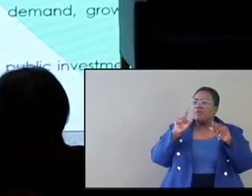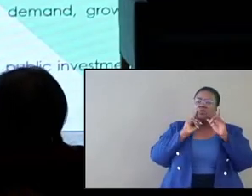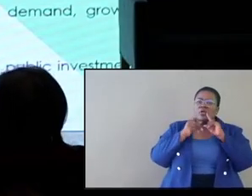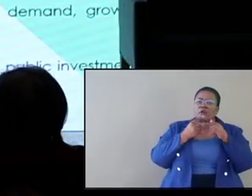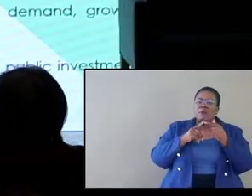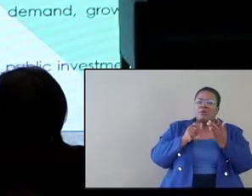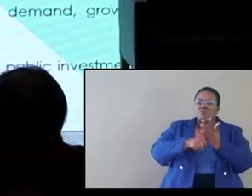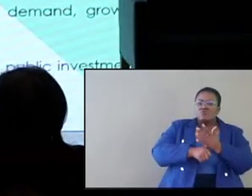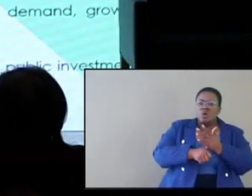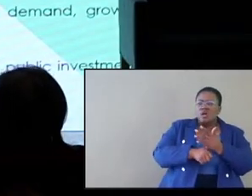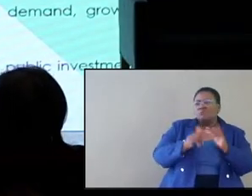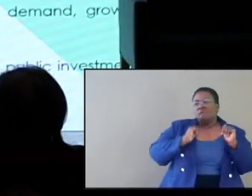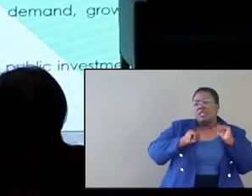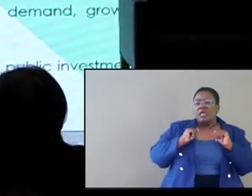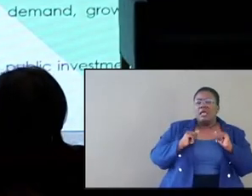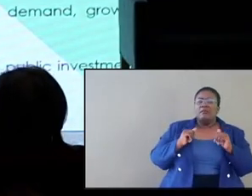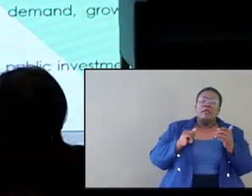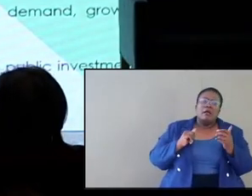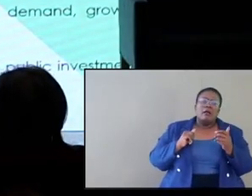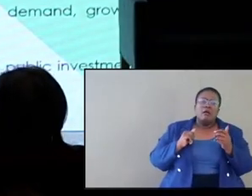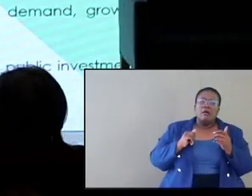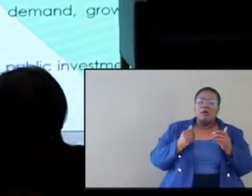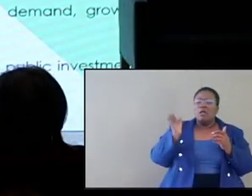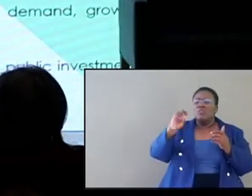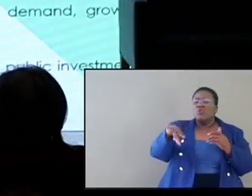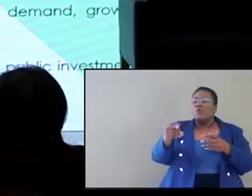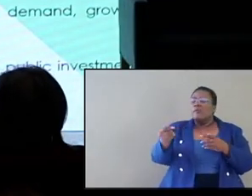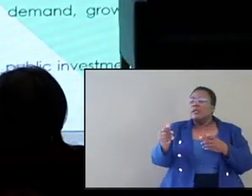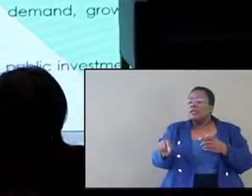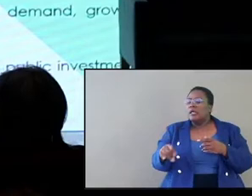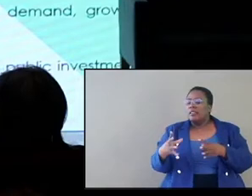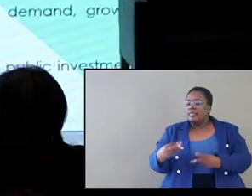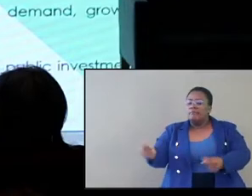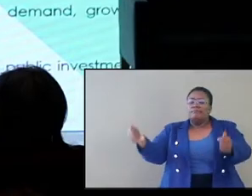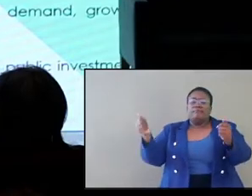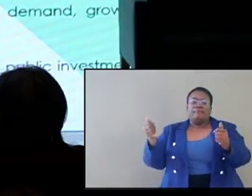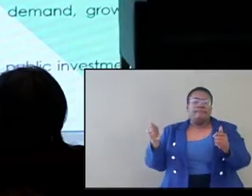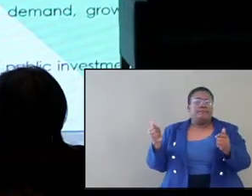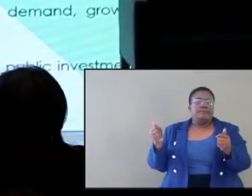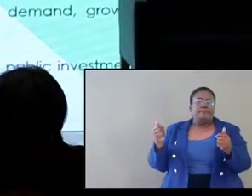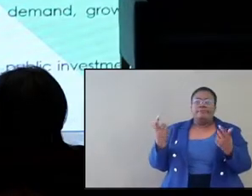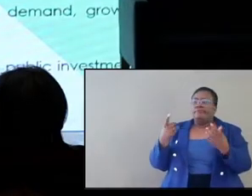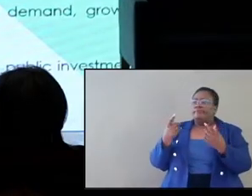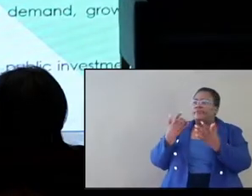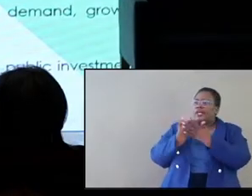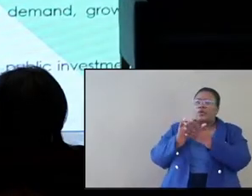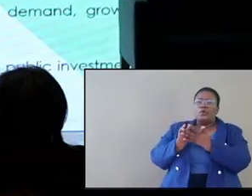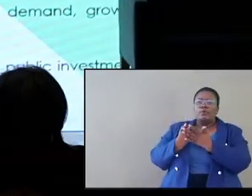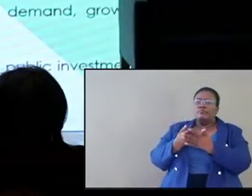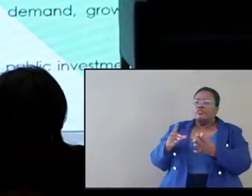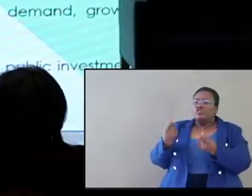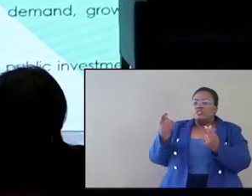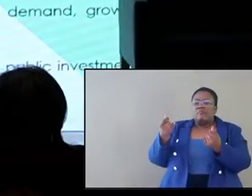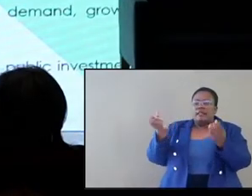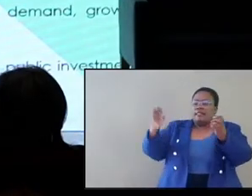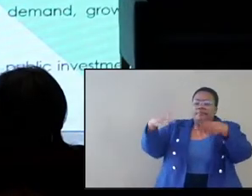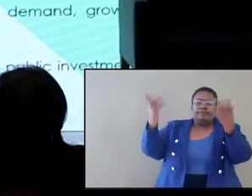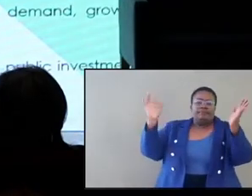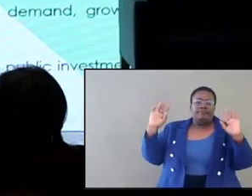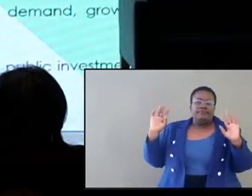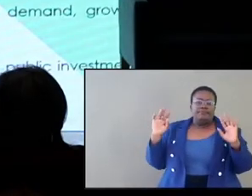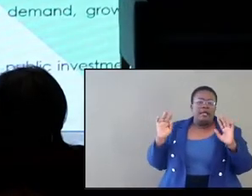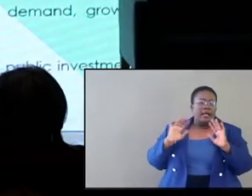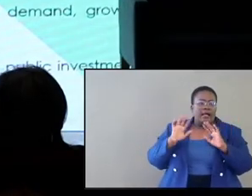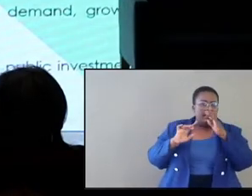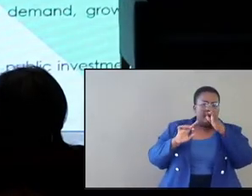of act as though it's like a black hole like you throw money in there and then it's like gone the economy it's just money that fell somewhere but